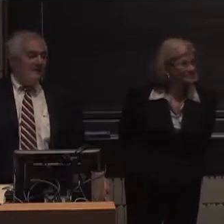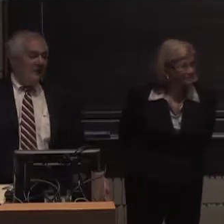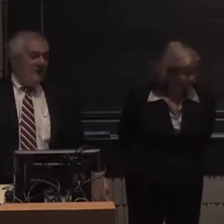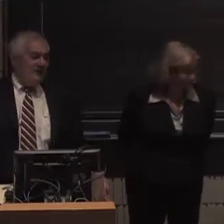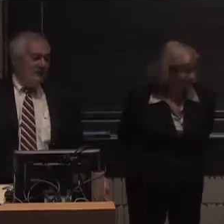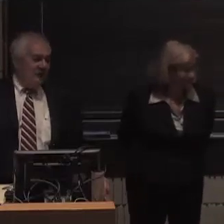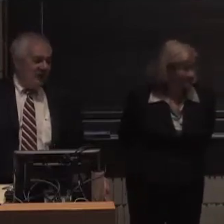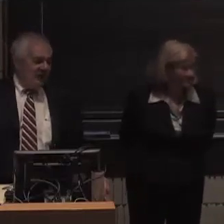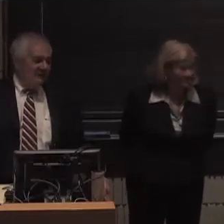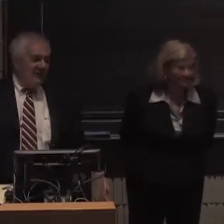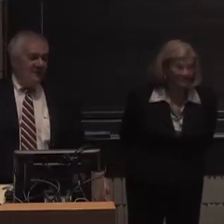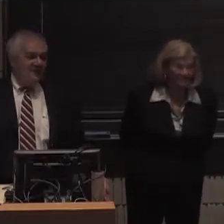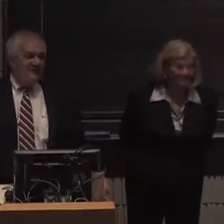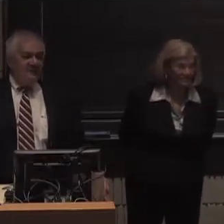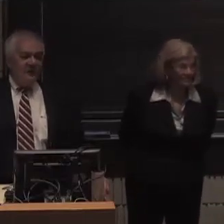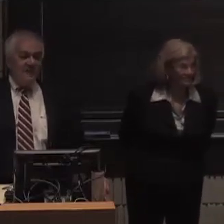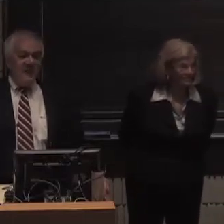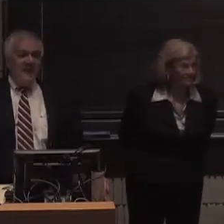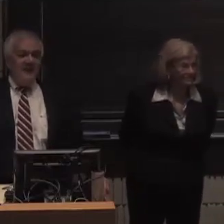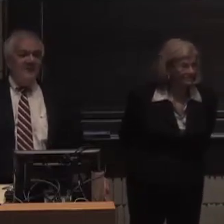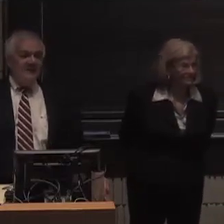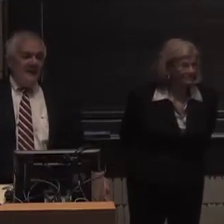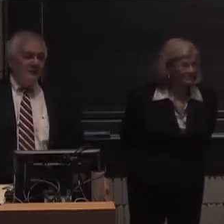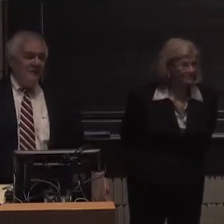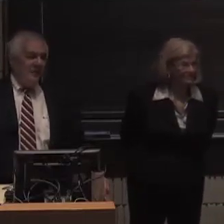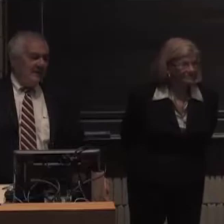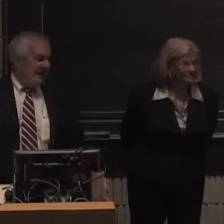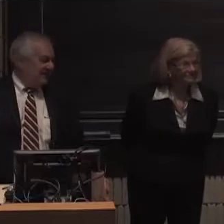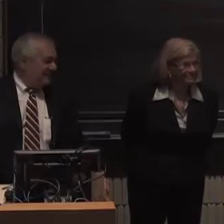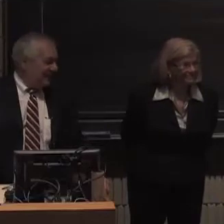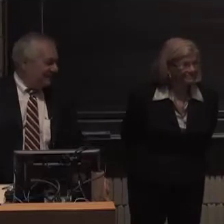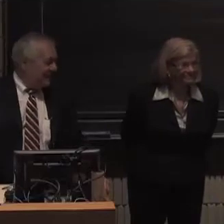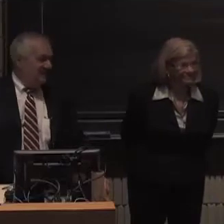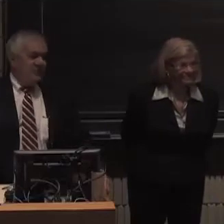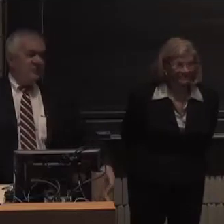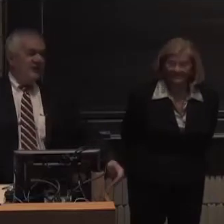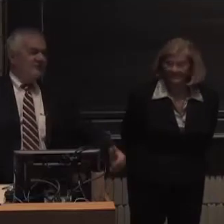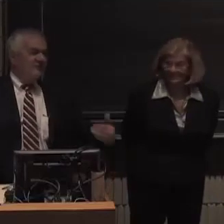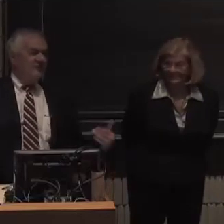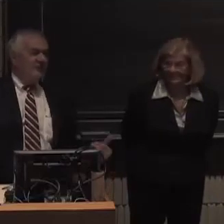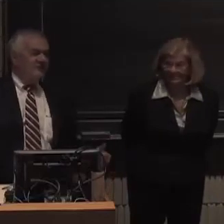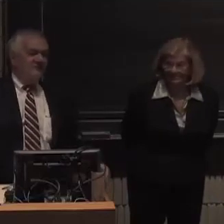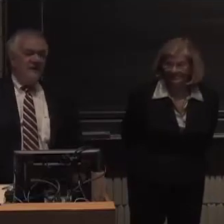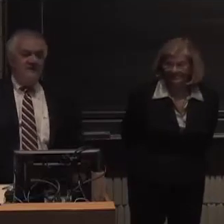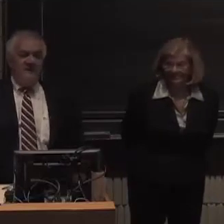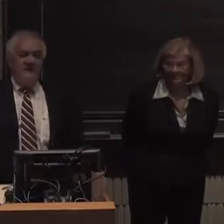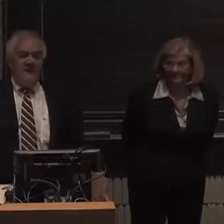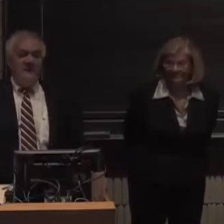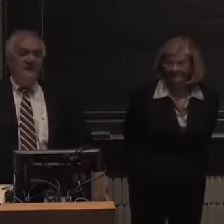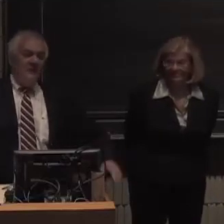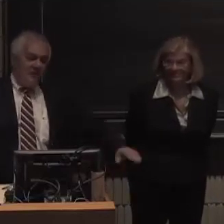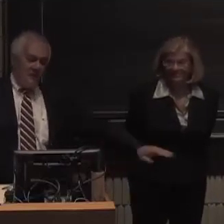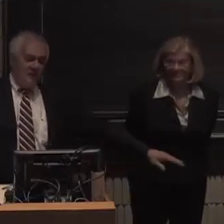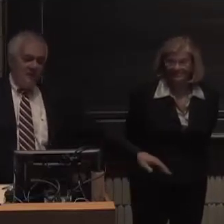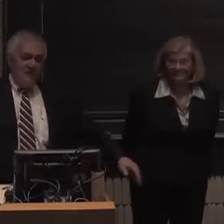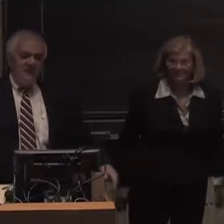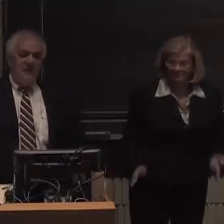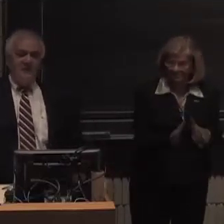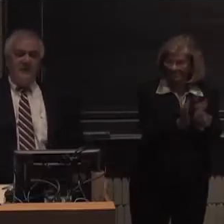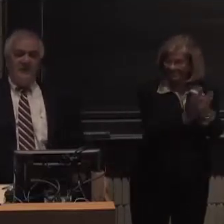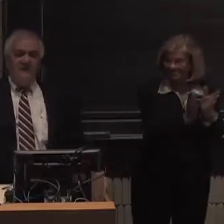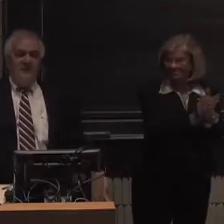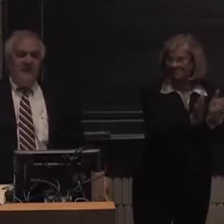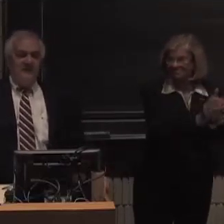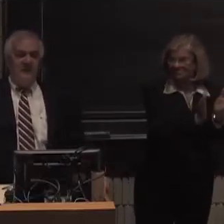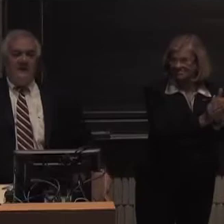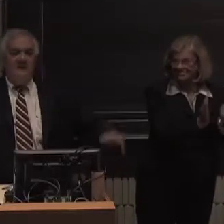is environmentally wrong and public safety wrong, it now makes absolutely no economic sense because we have a surplus of that stuff here. All the more reason why we're